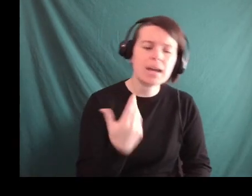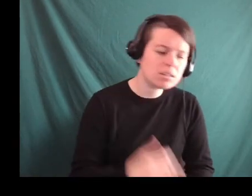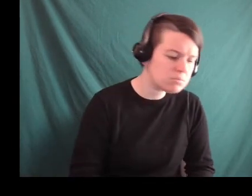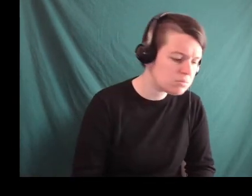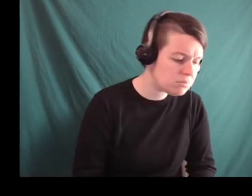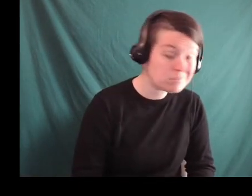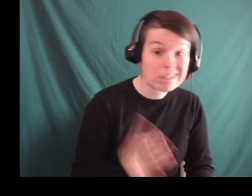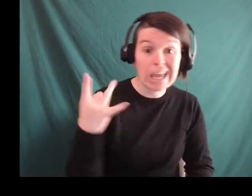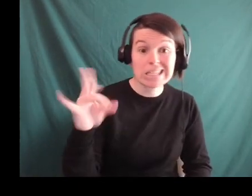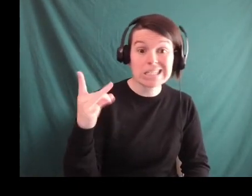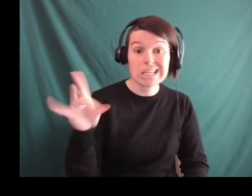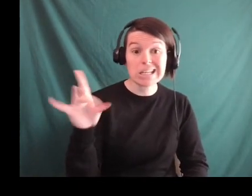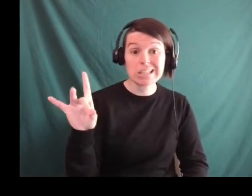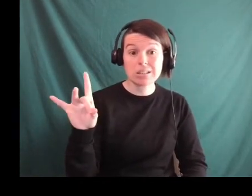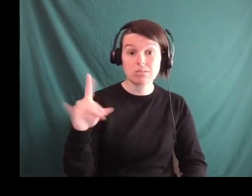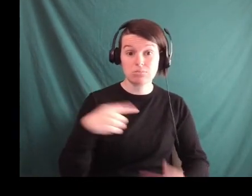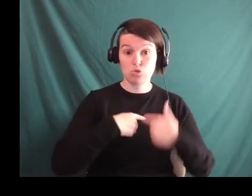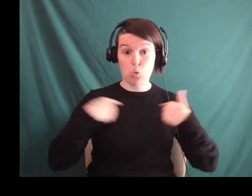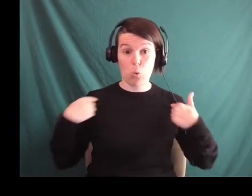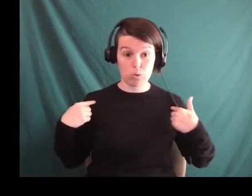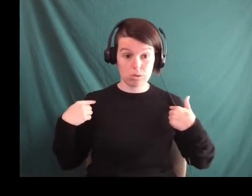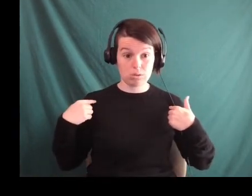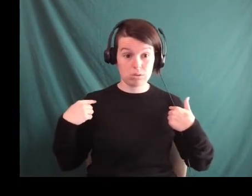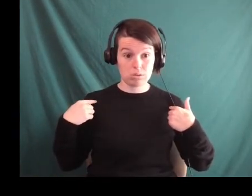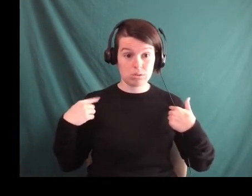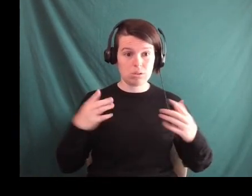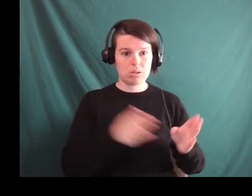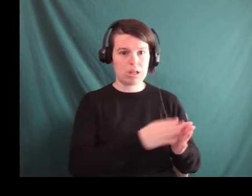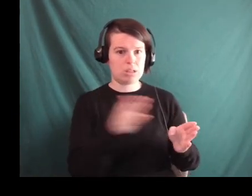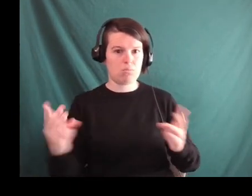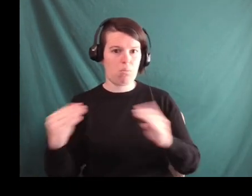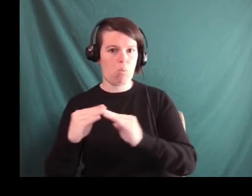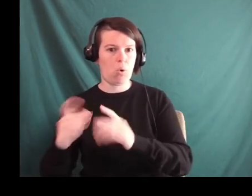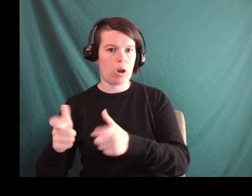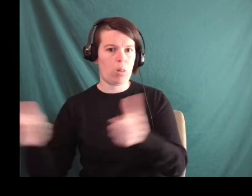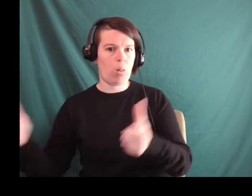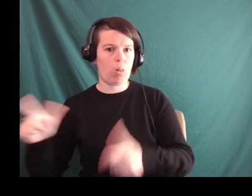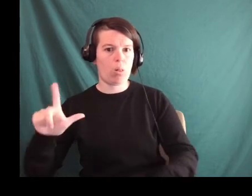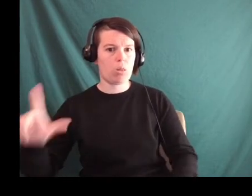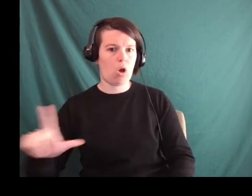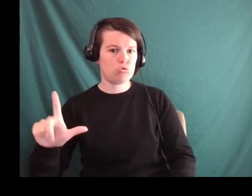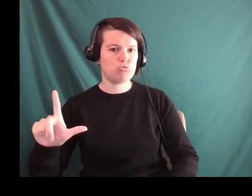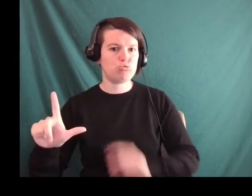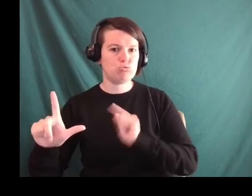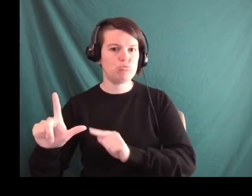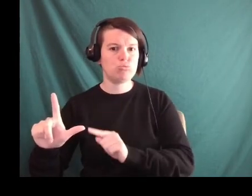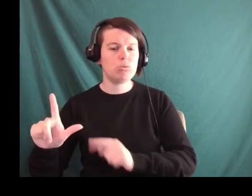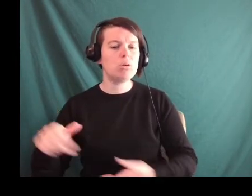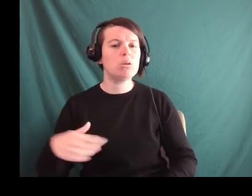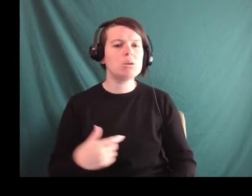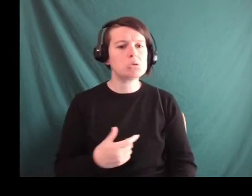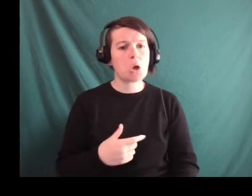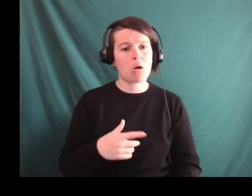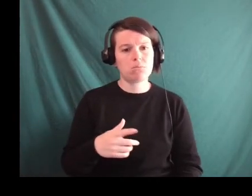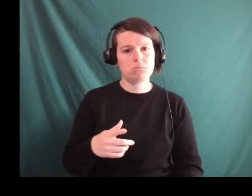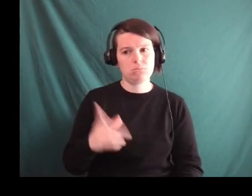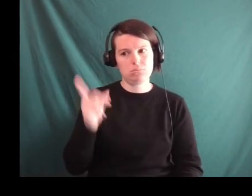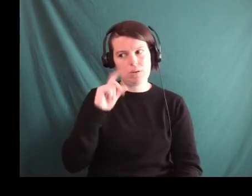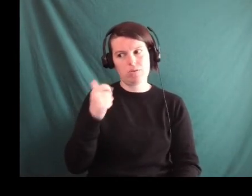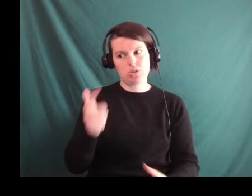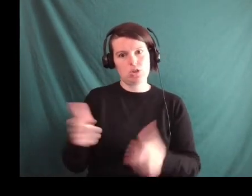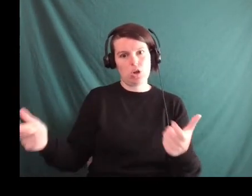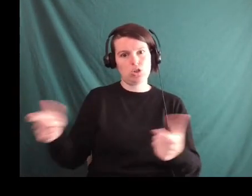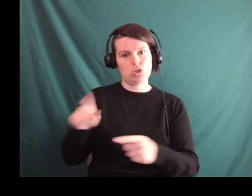size 18 in shoulder width. Well, that would put me more here at a large. So whatever size is larger, your shoulder